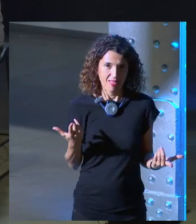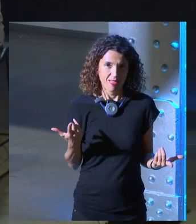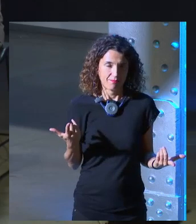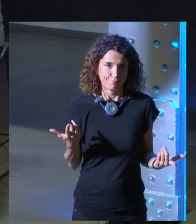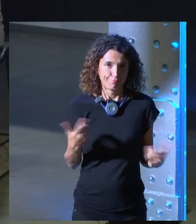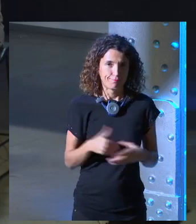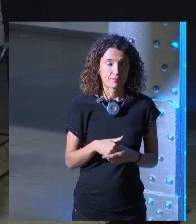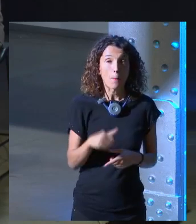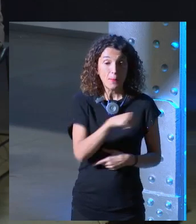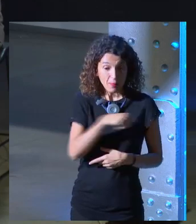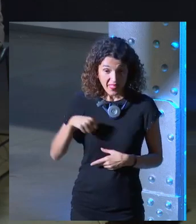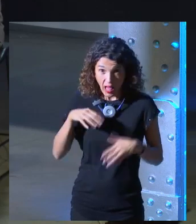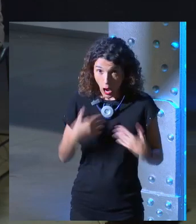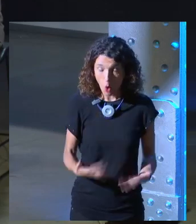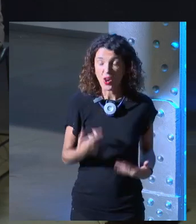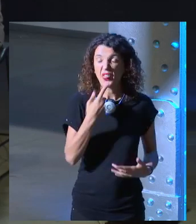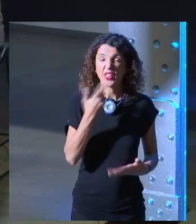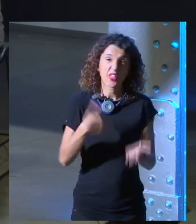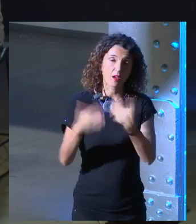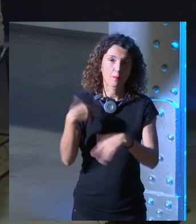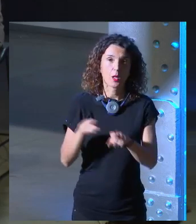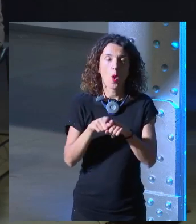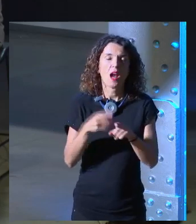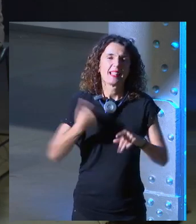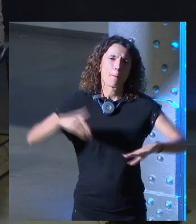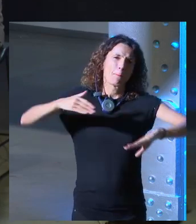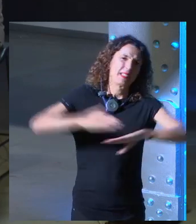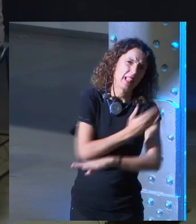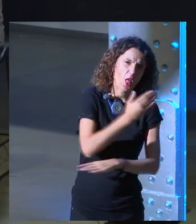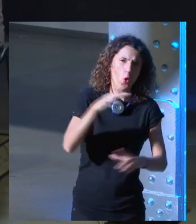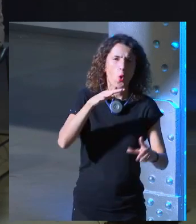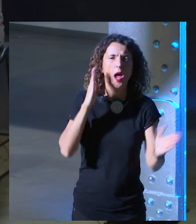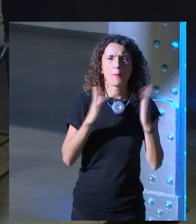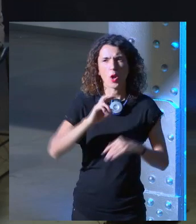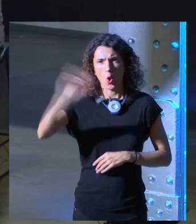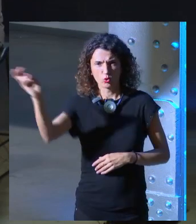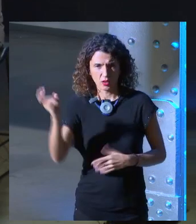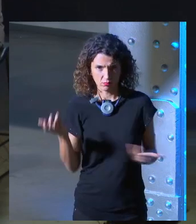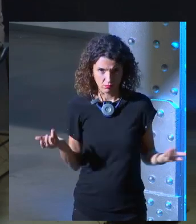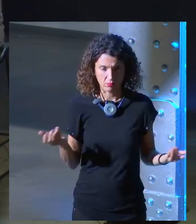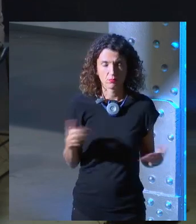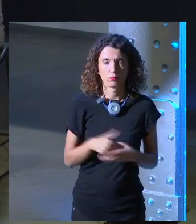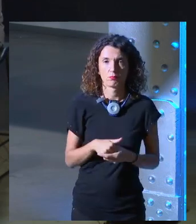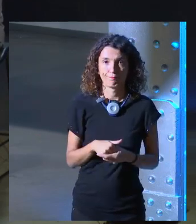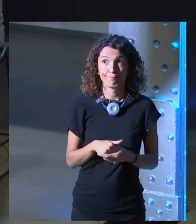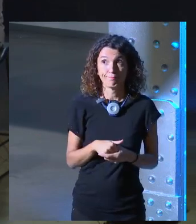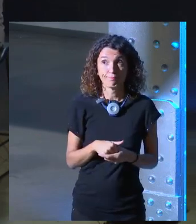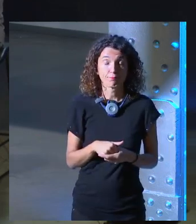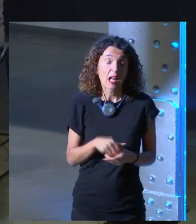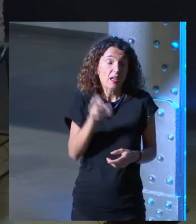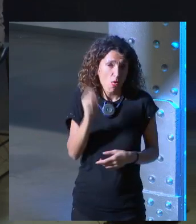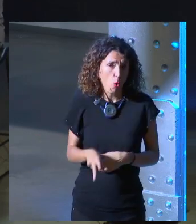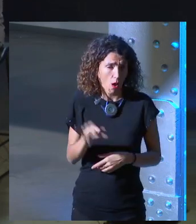an anachronism. Well, he would, wouldn't he? But there's also some truth in that. Where is the